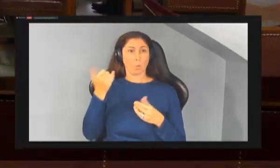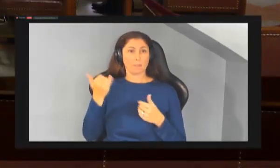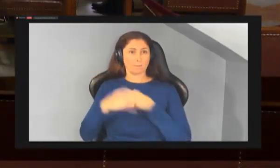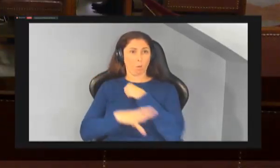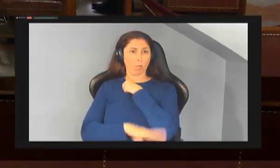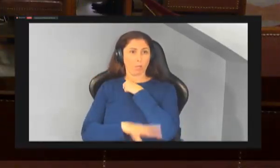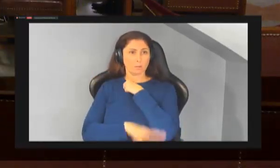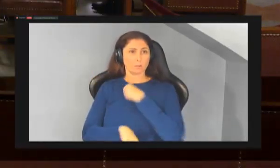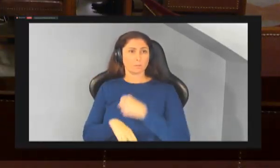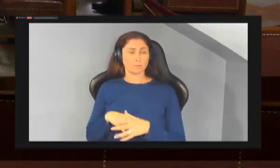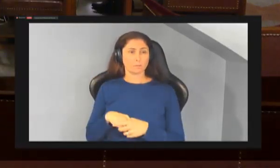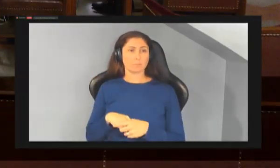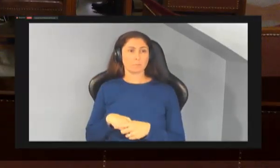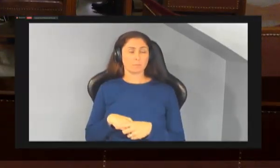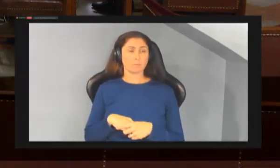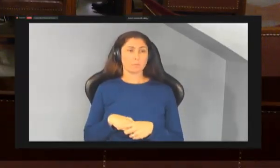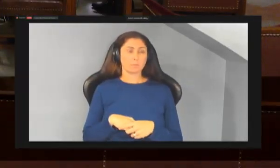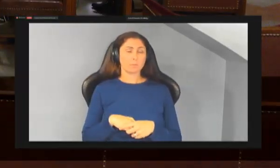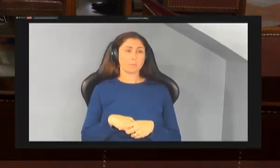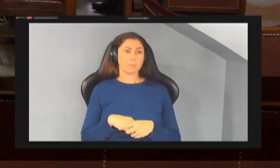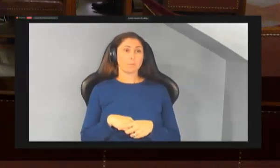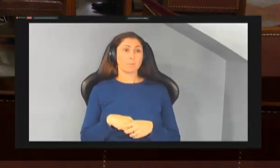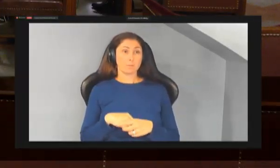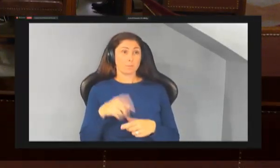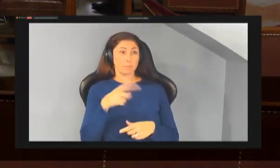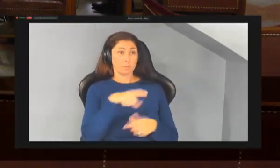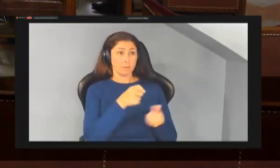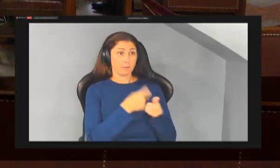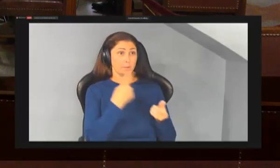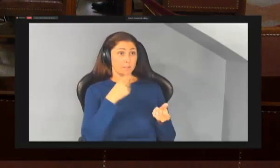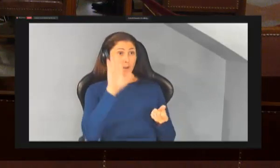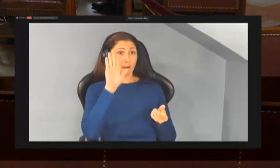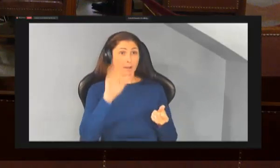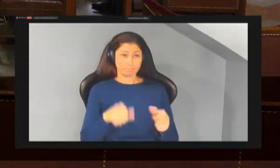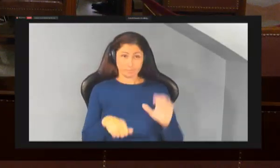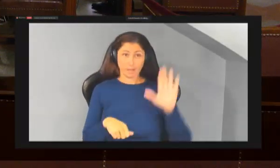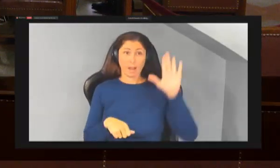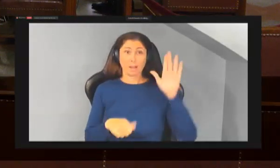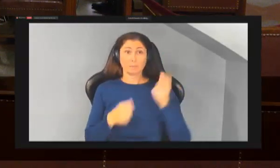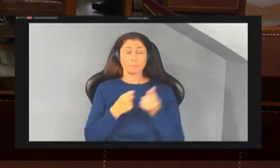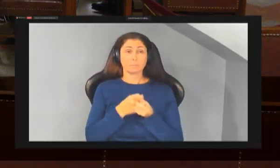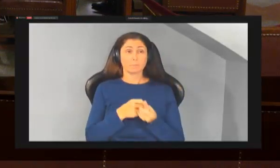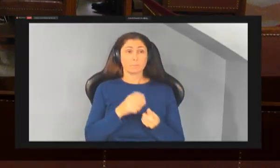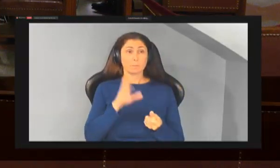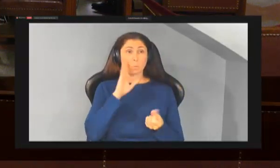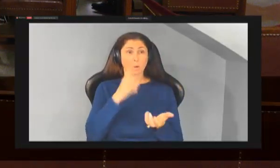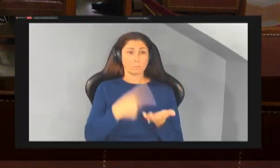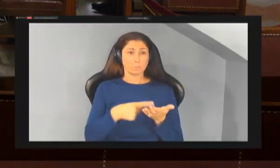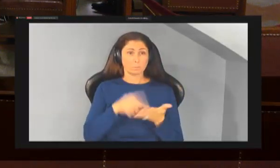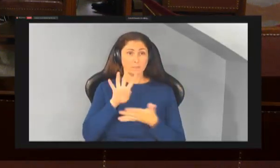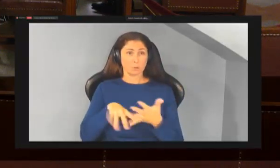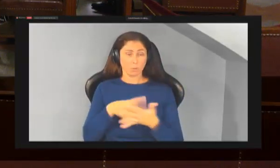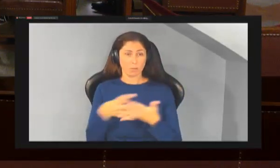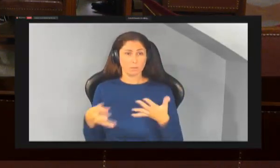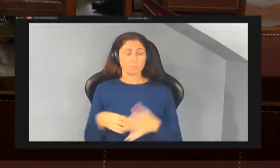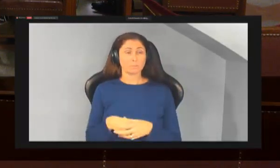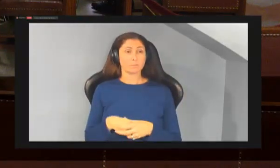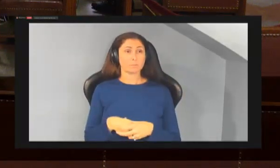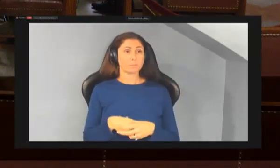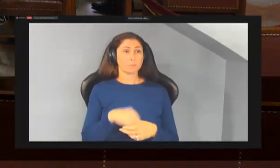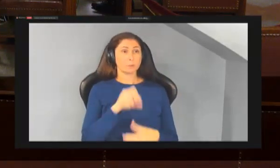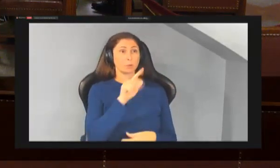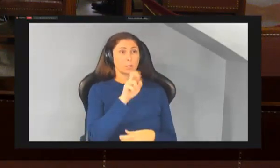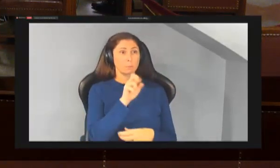Second. All those in favor say aye. Aye. Aye. Any opposed? We'll work with the clerk to get that scheduled. Councilwoman Strasburger. Thank